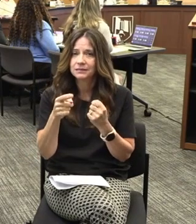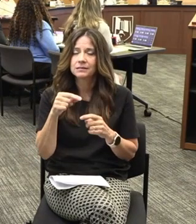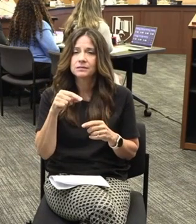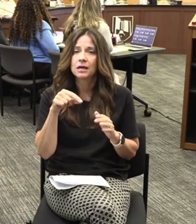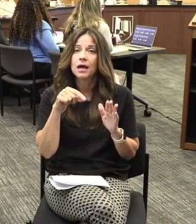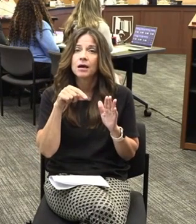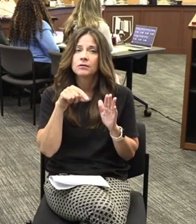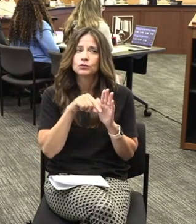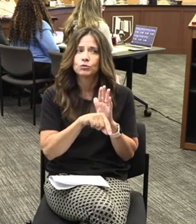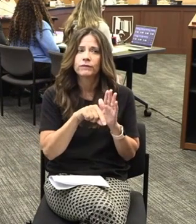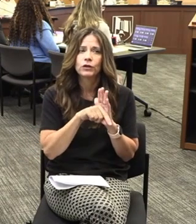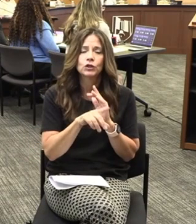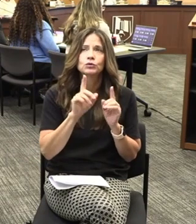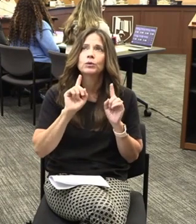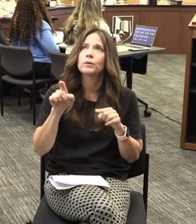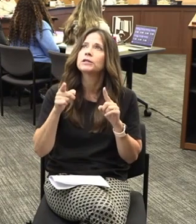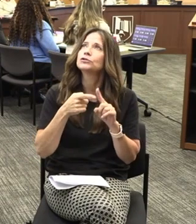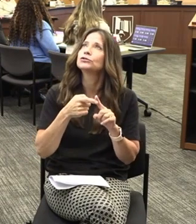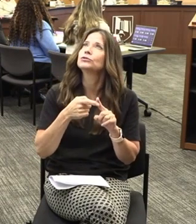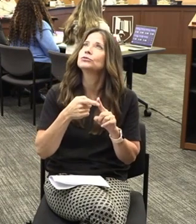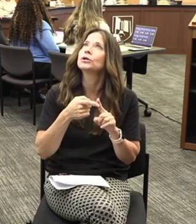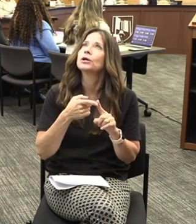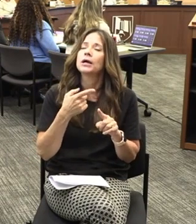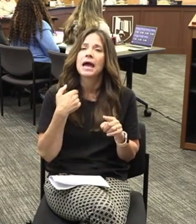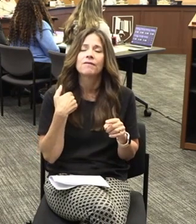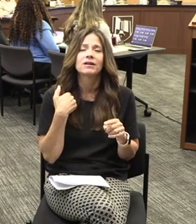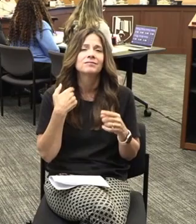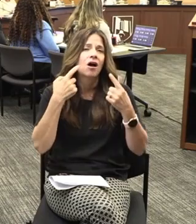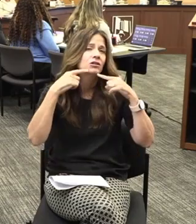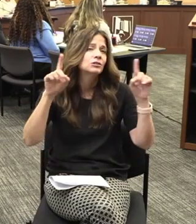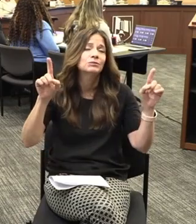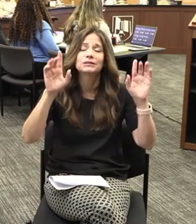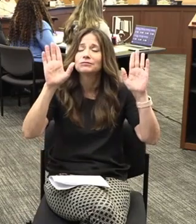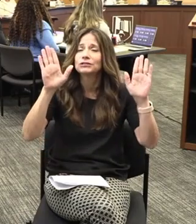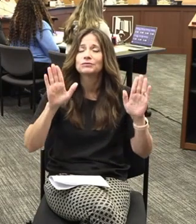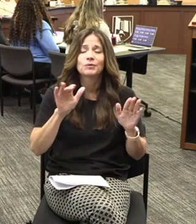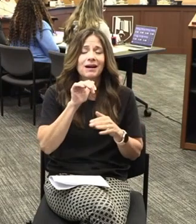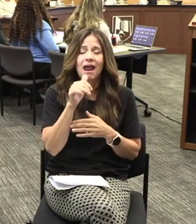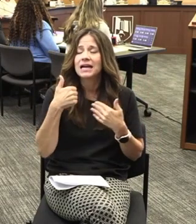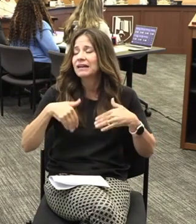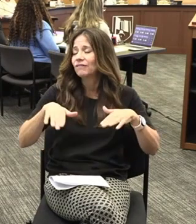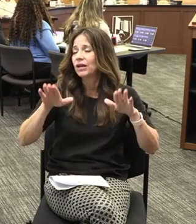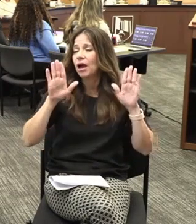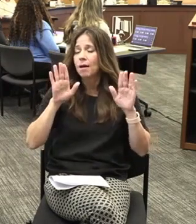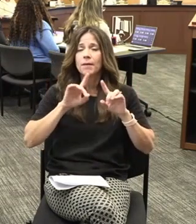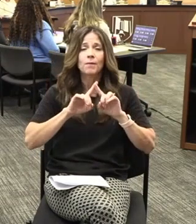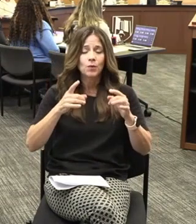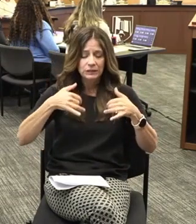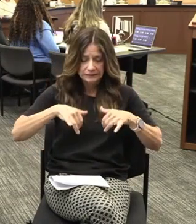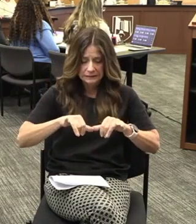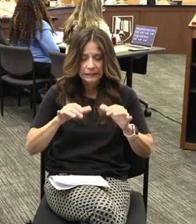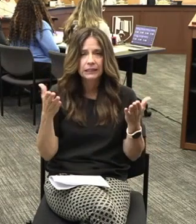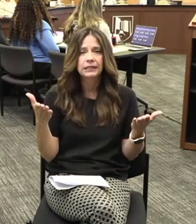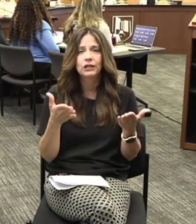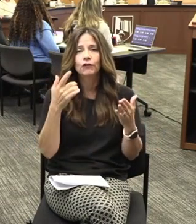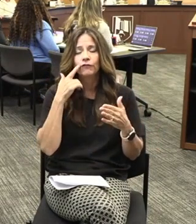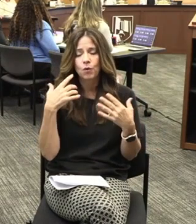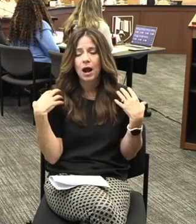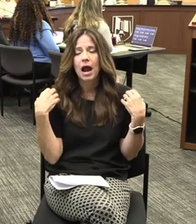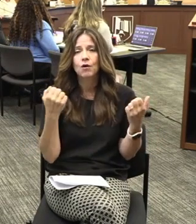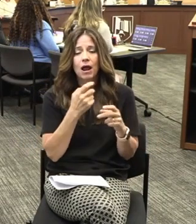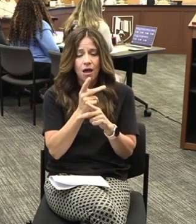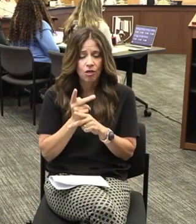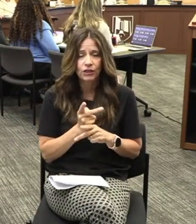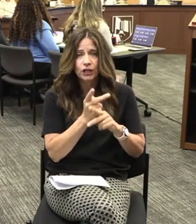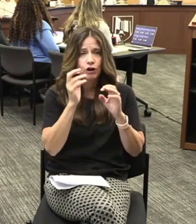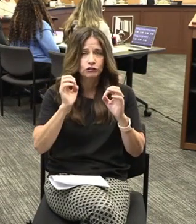on behalf of reinstating the PATH grant. Ultimately unsuccessful, but we're not giving up. We're still here for our healthcare education